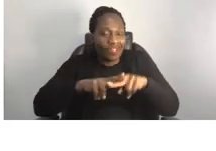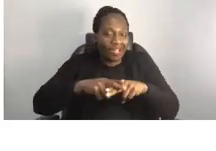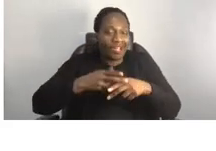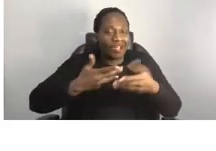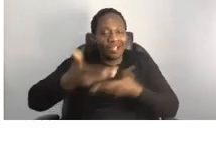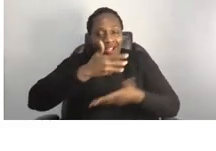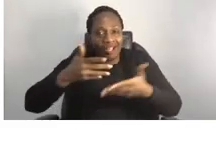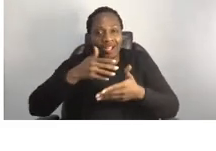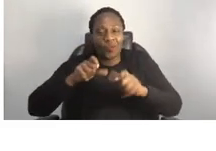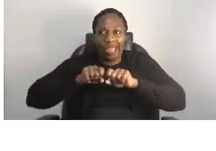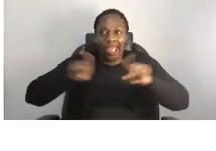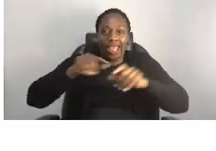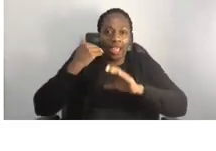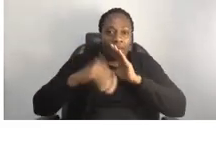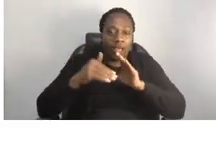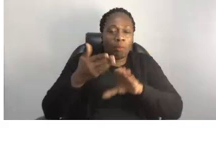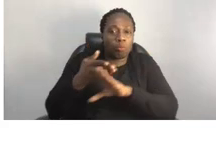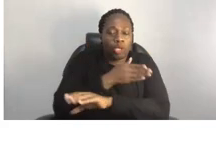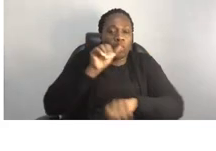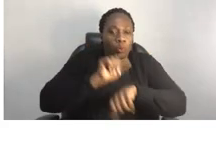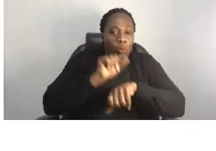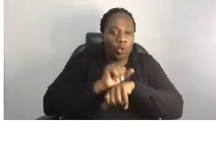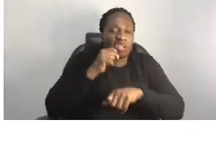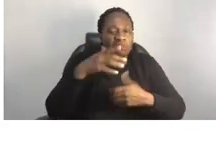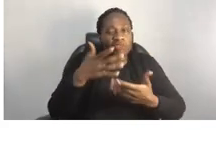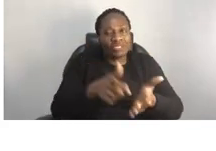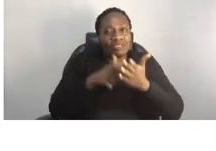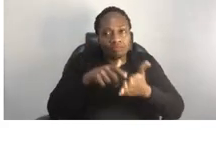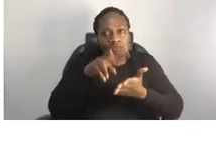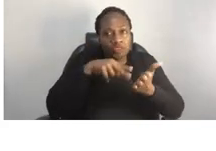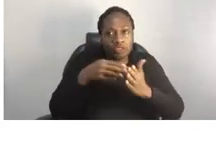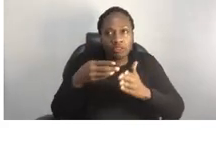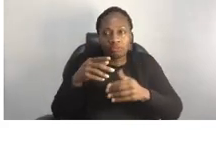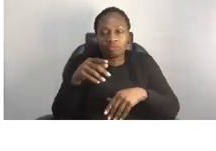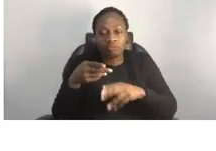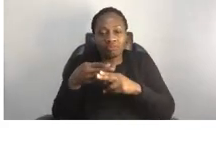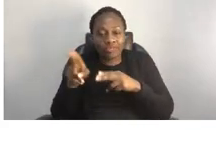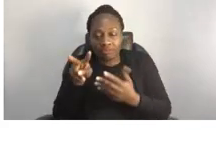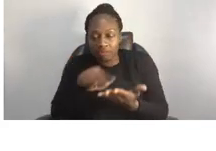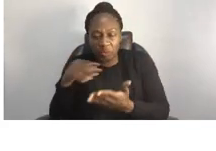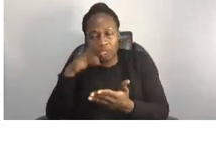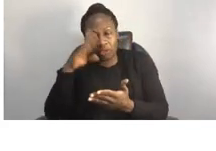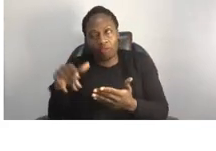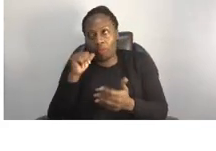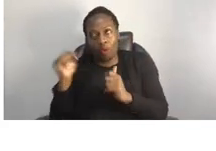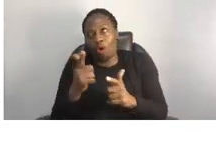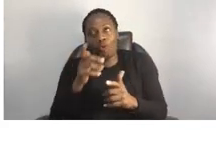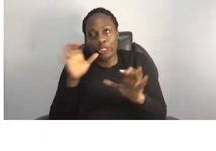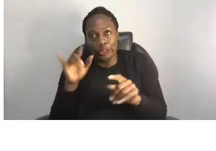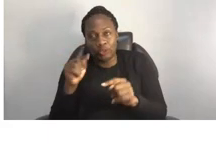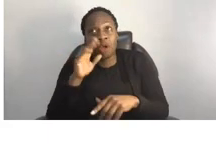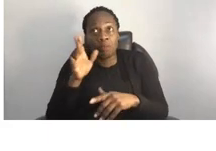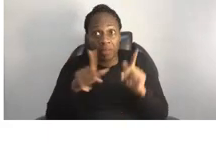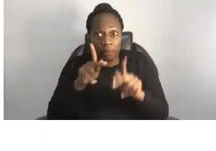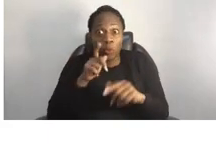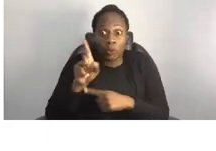emailed participants with some pre-work that usually consisted of a reading and brief viewing. We knew that they weren't all going to do it, but those who